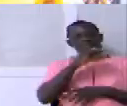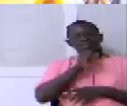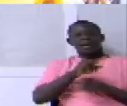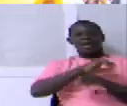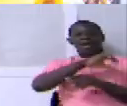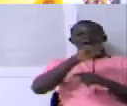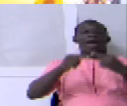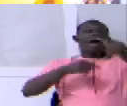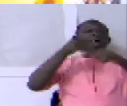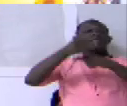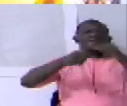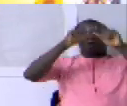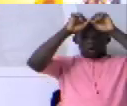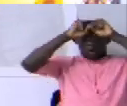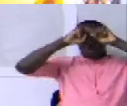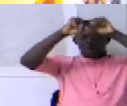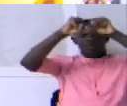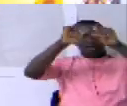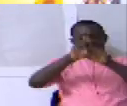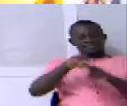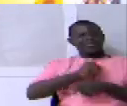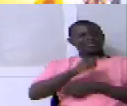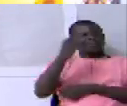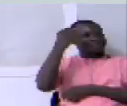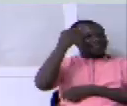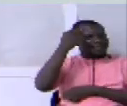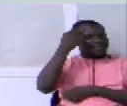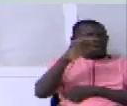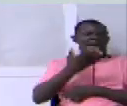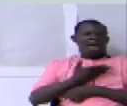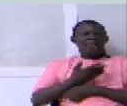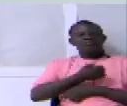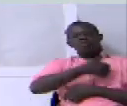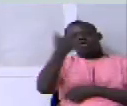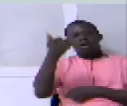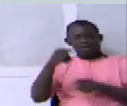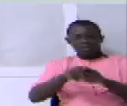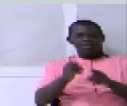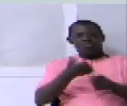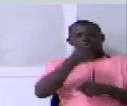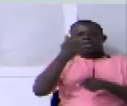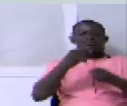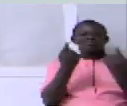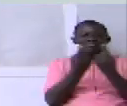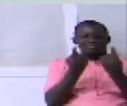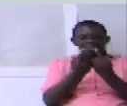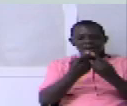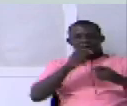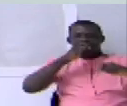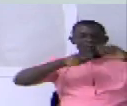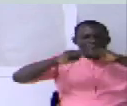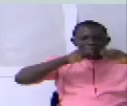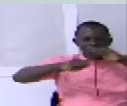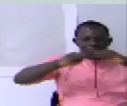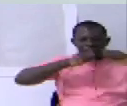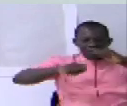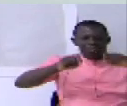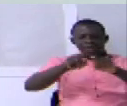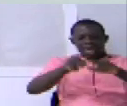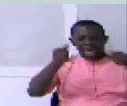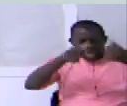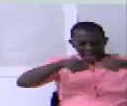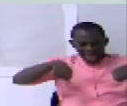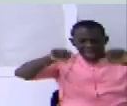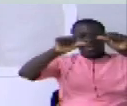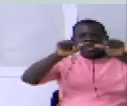After the government found that there was some juju somewhere close to Mile 2. Birimman sakunda nata ko